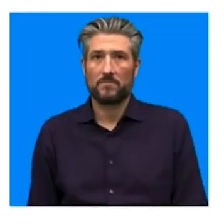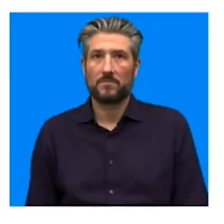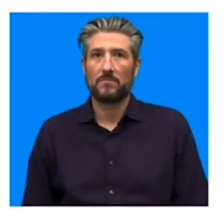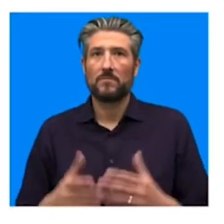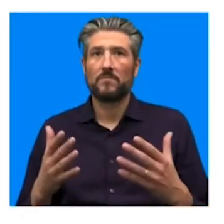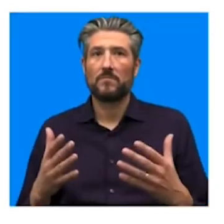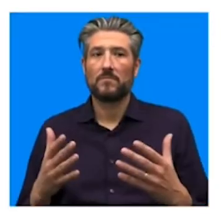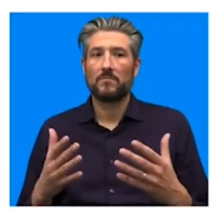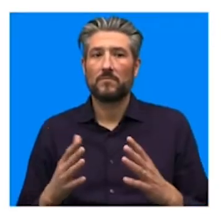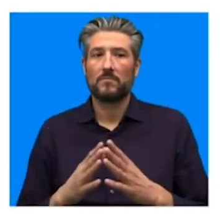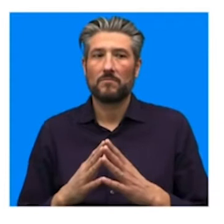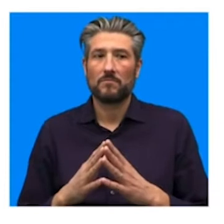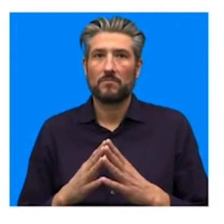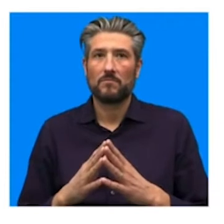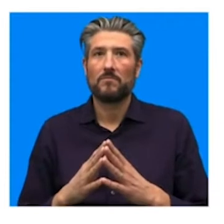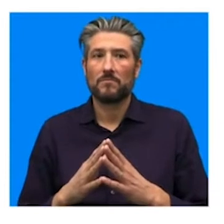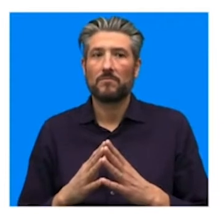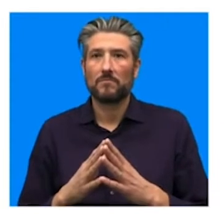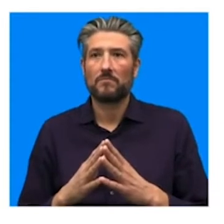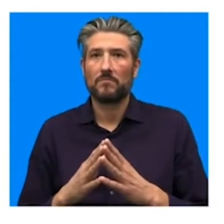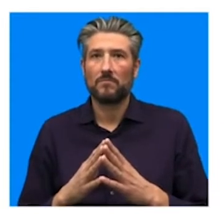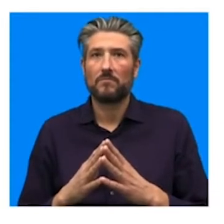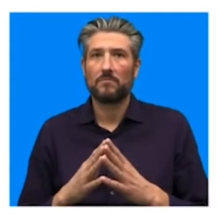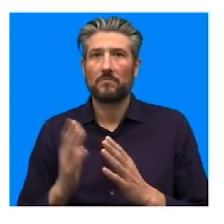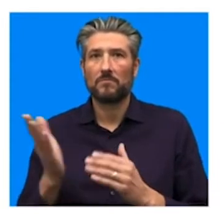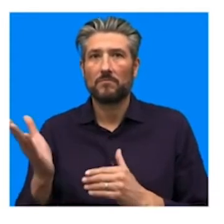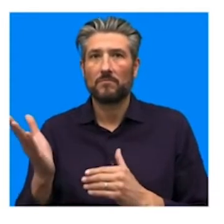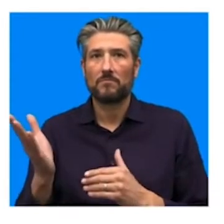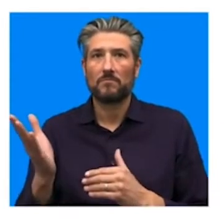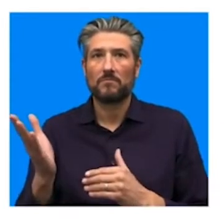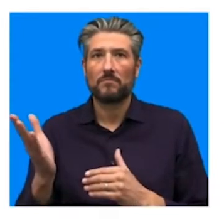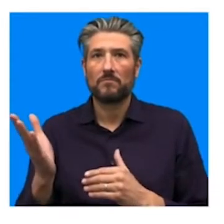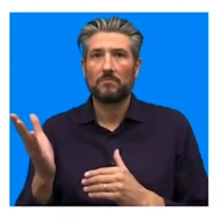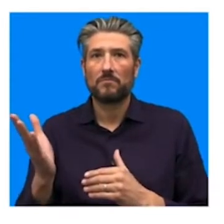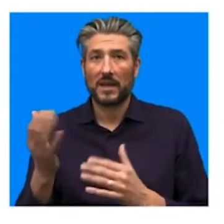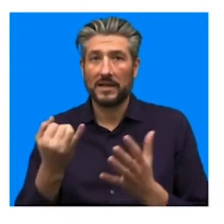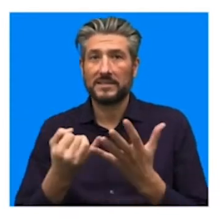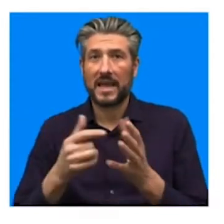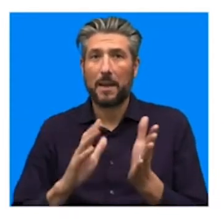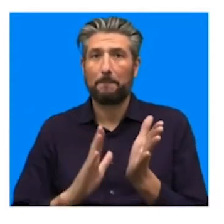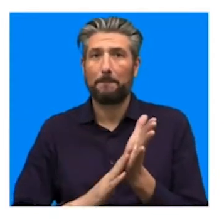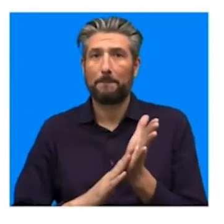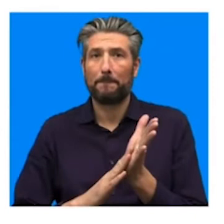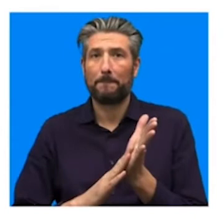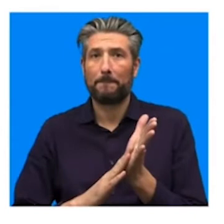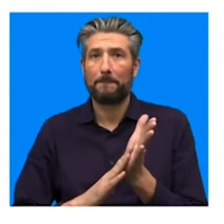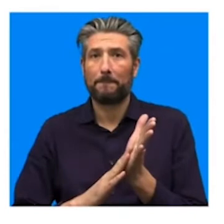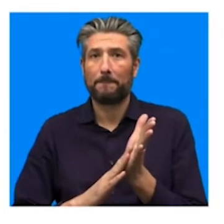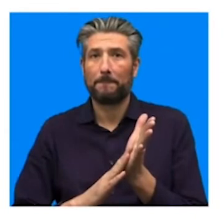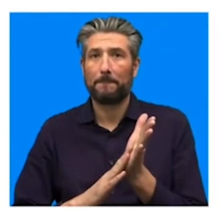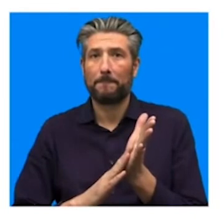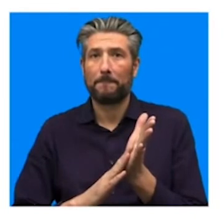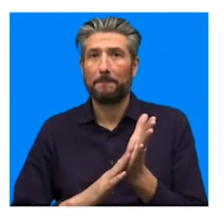Let someone else. Sam? Oh, the Jody. Sam. So I can't see the hands going up.